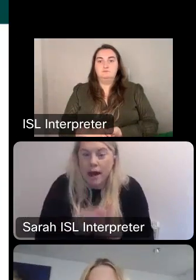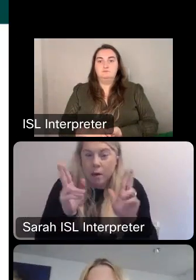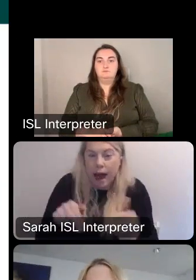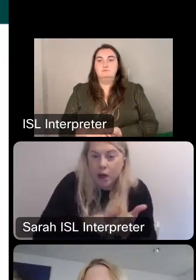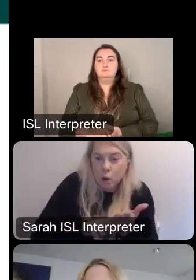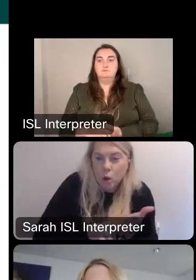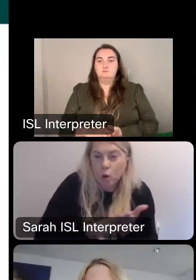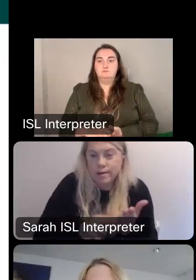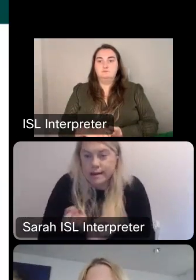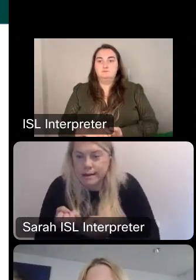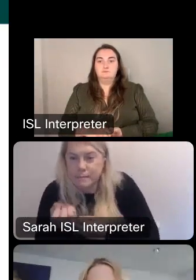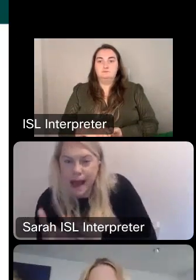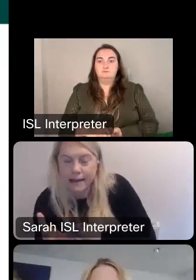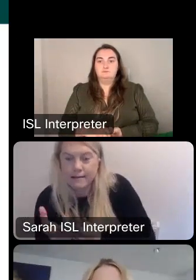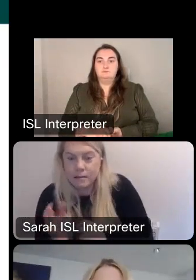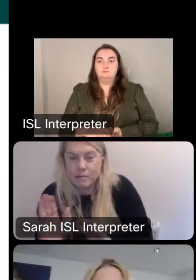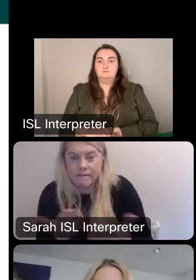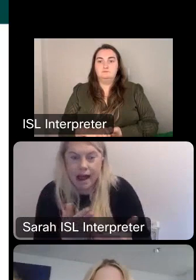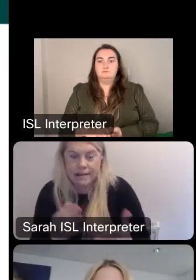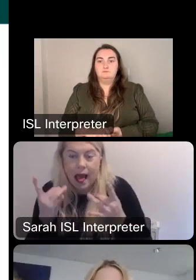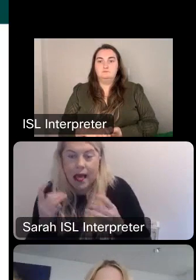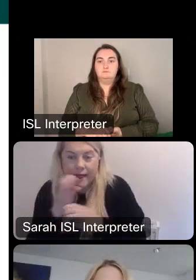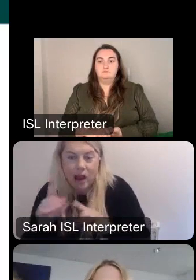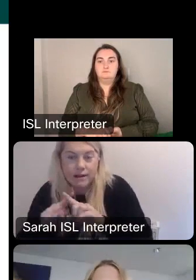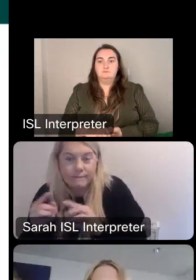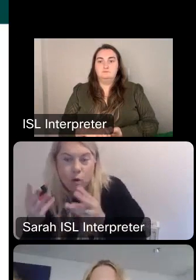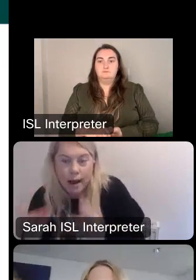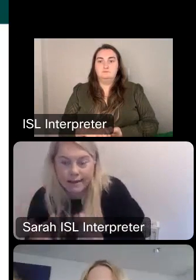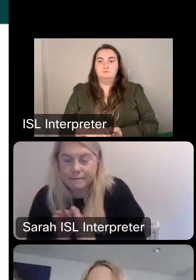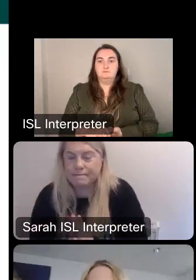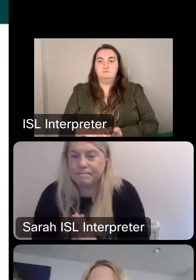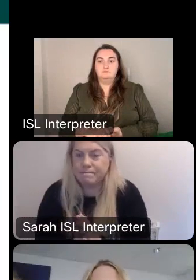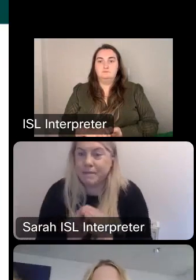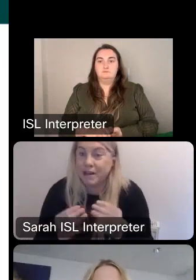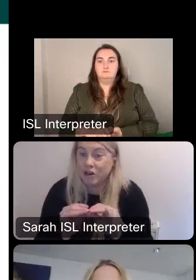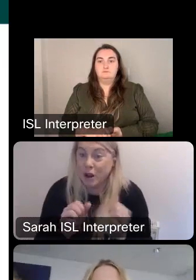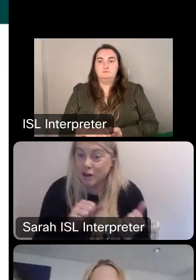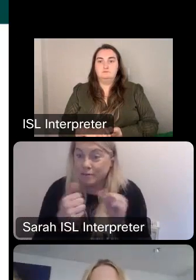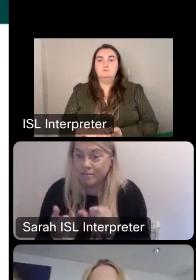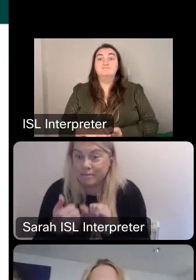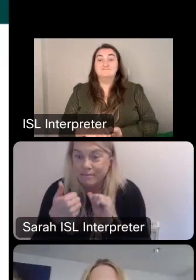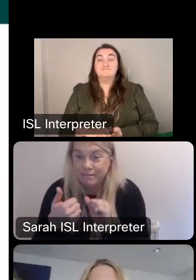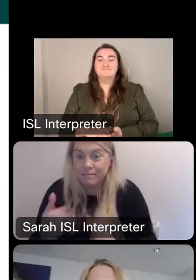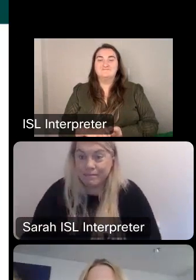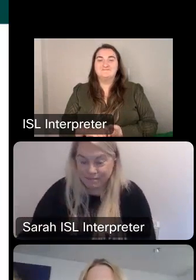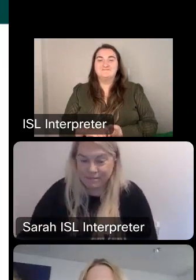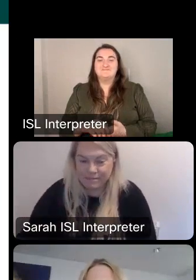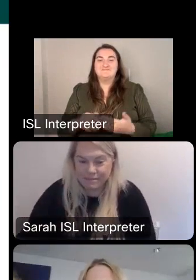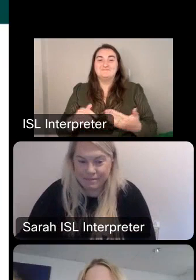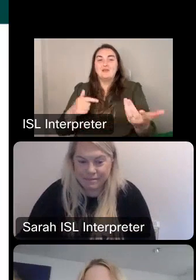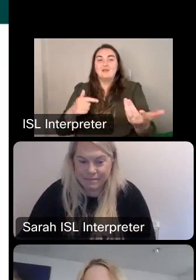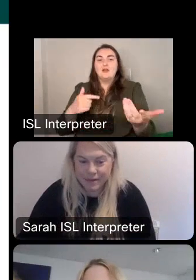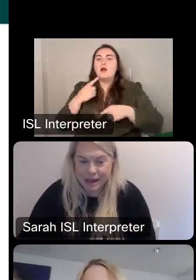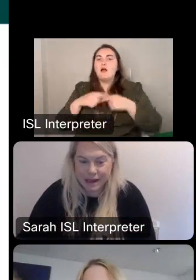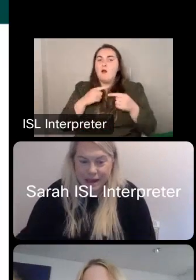to provide healthcare by other means. I always like this slide, and I suppose I labour this point quite a bit whenever